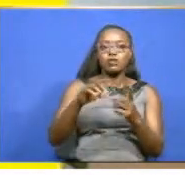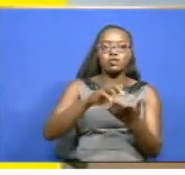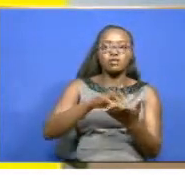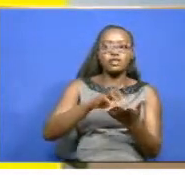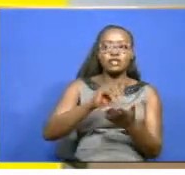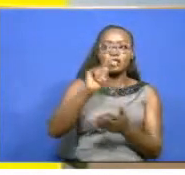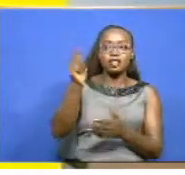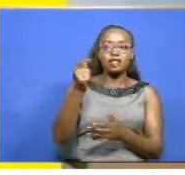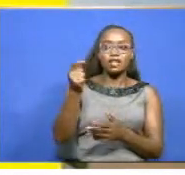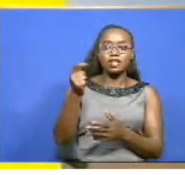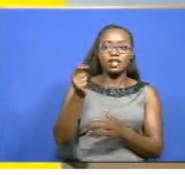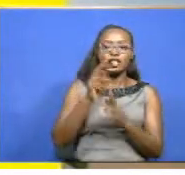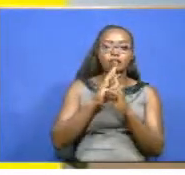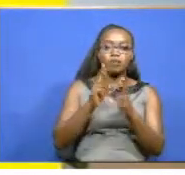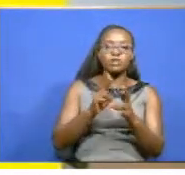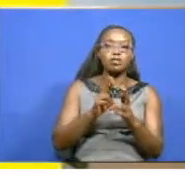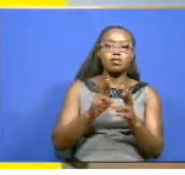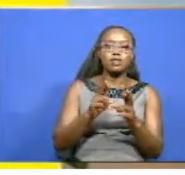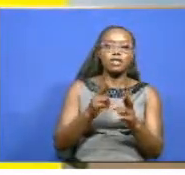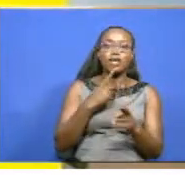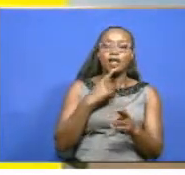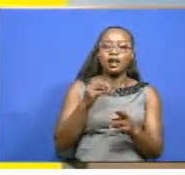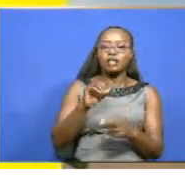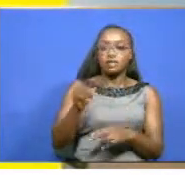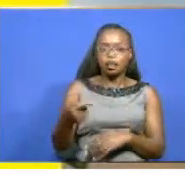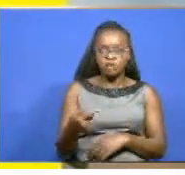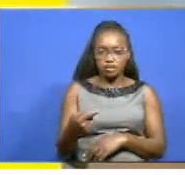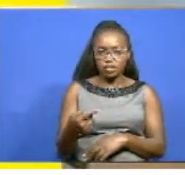Kenya were reported to be at